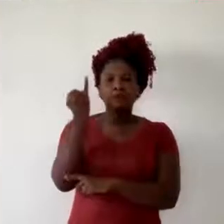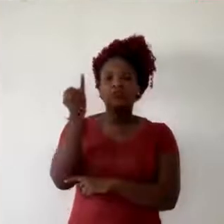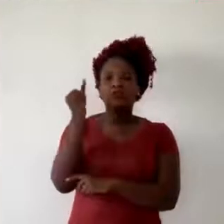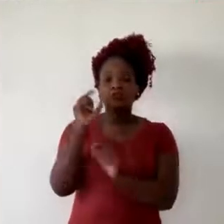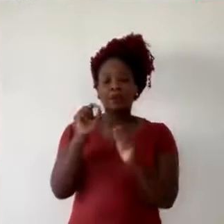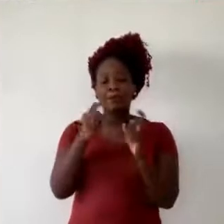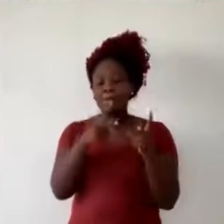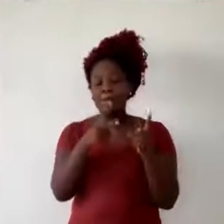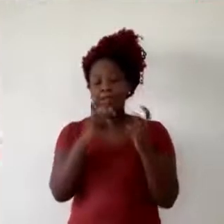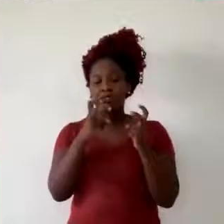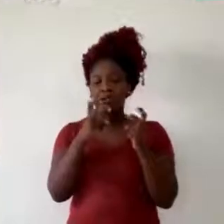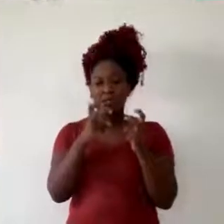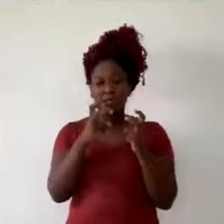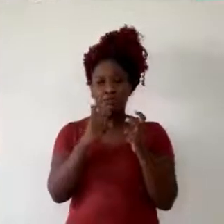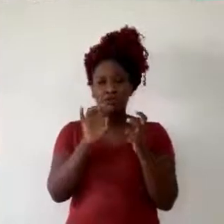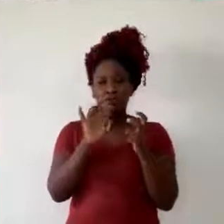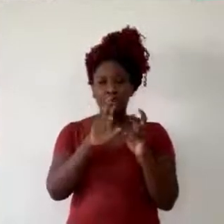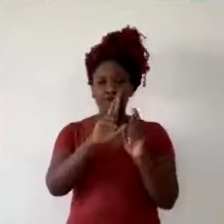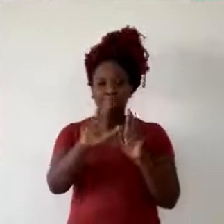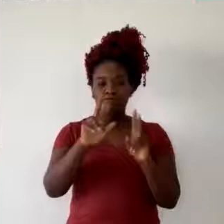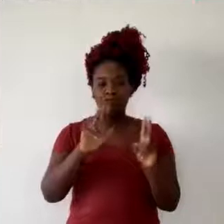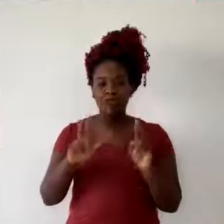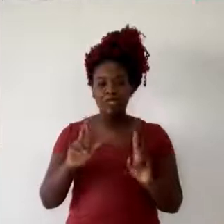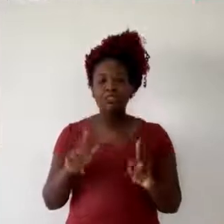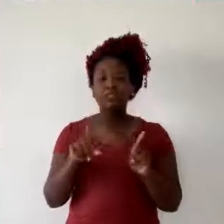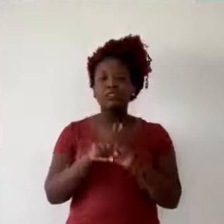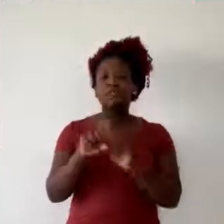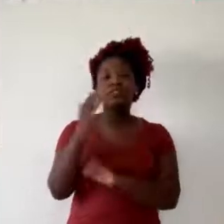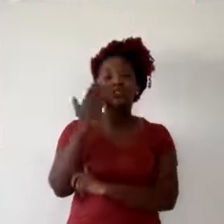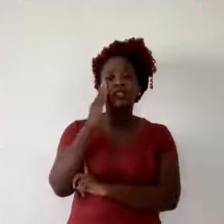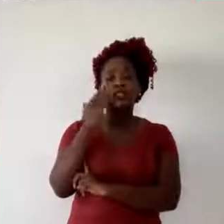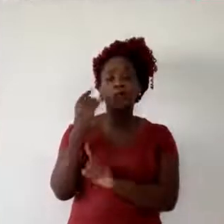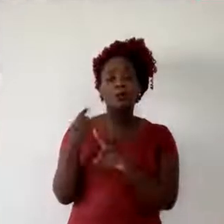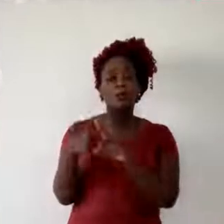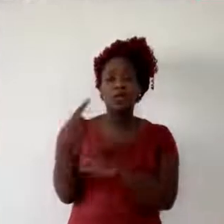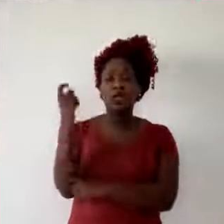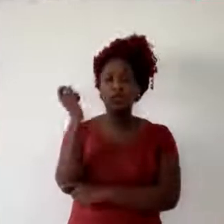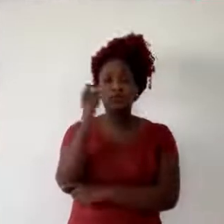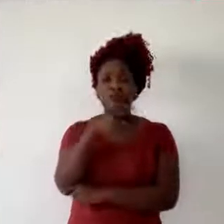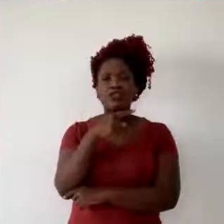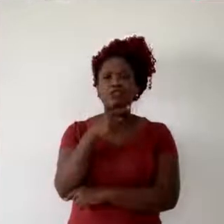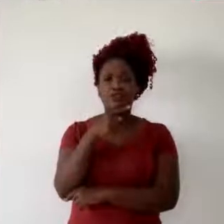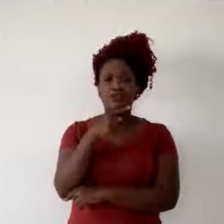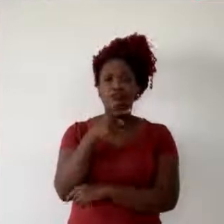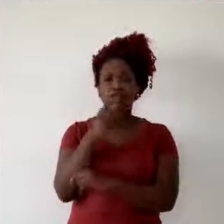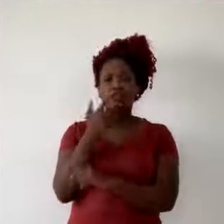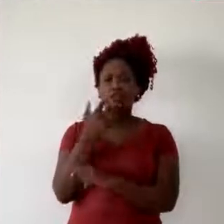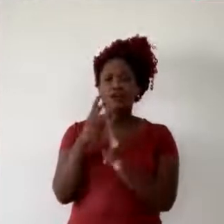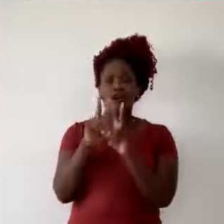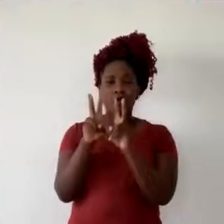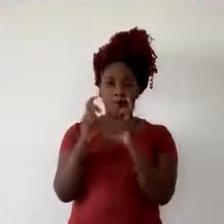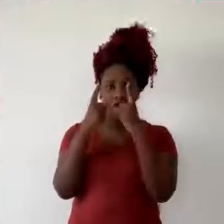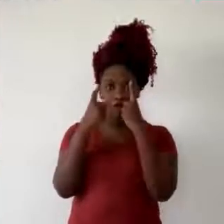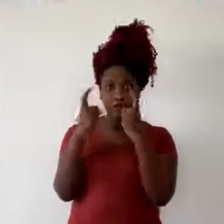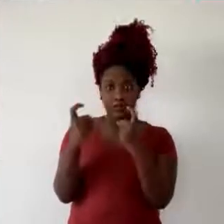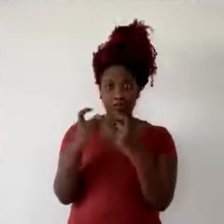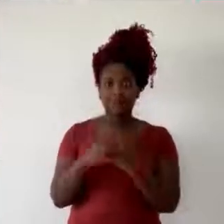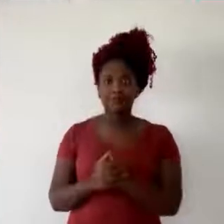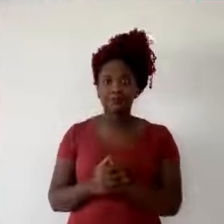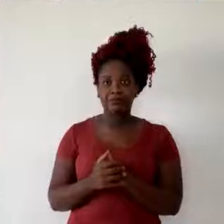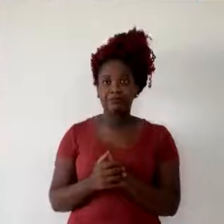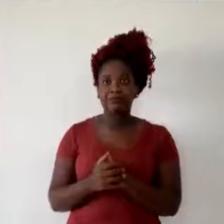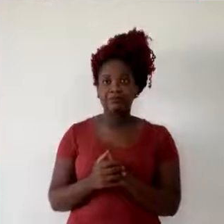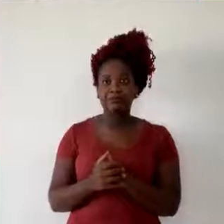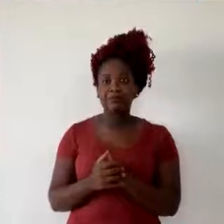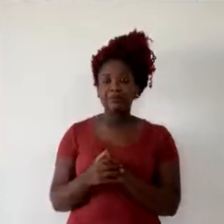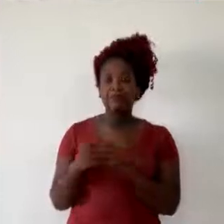to recognize the different forms of violence and understand why is it so difficult to talk about that. And the first point